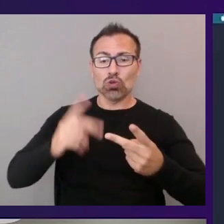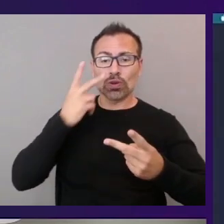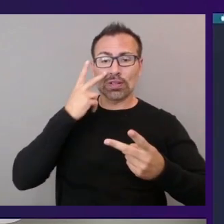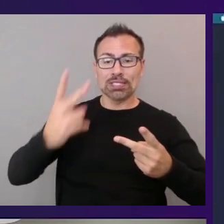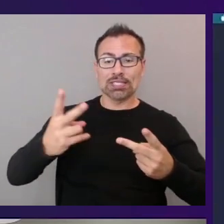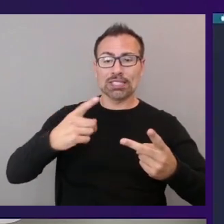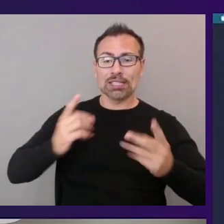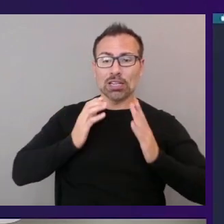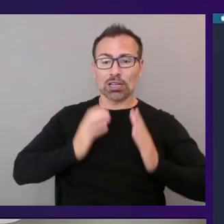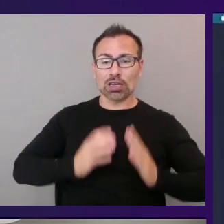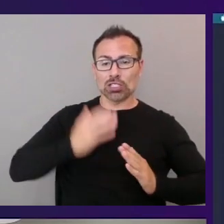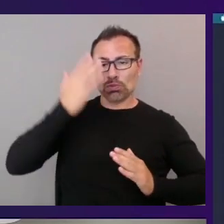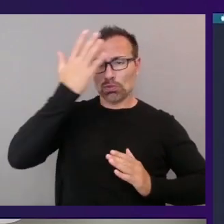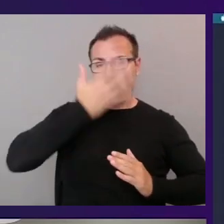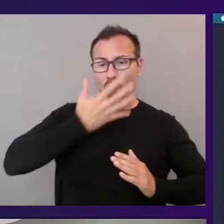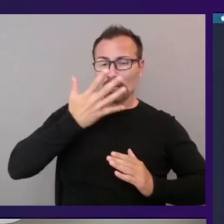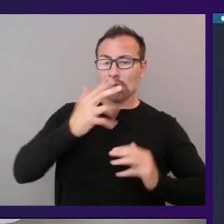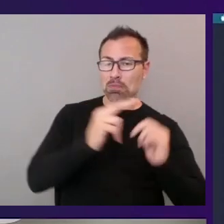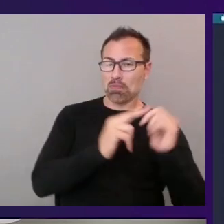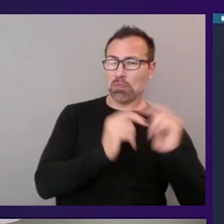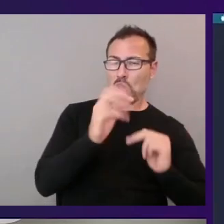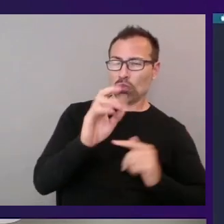the Next.js application